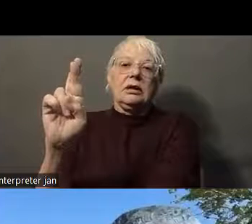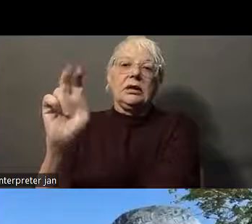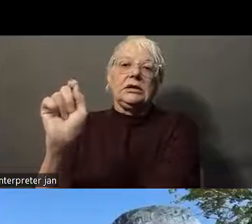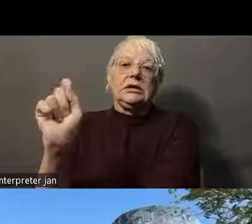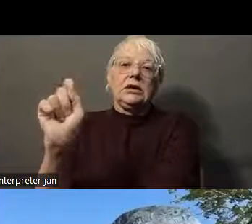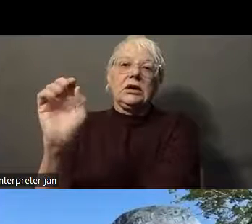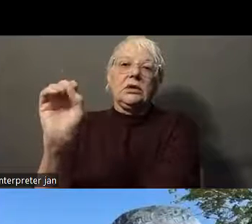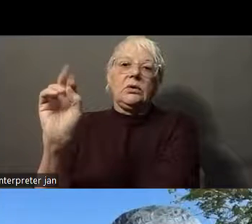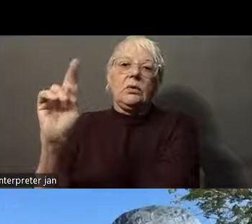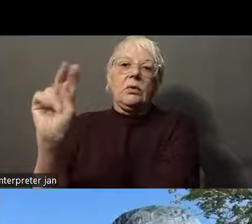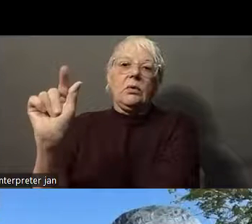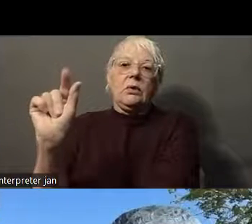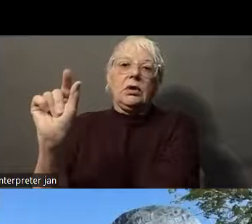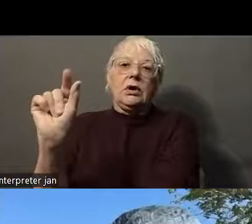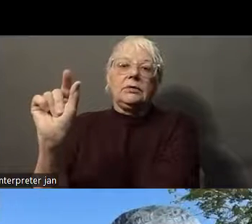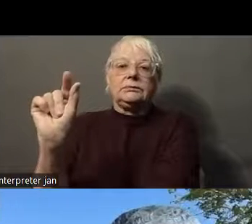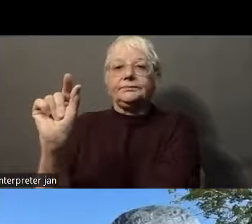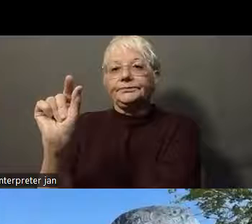TER.org.